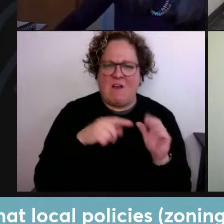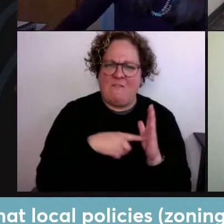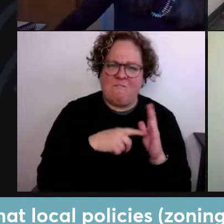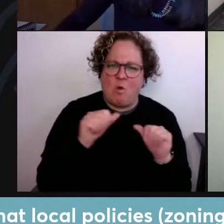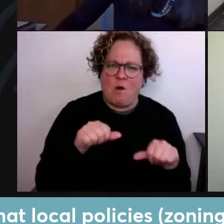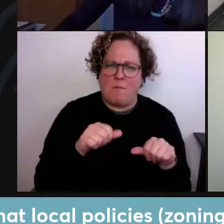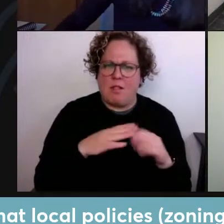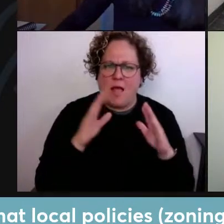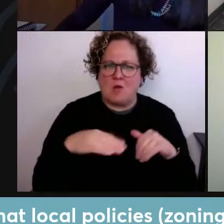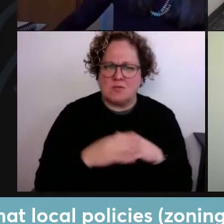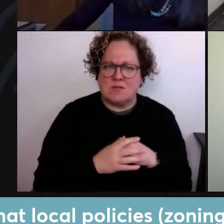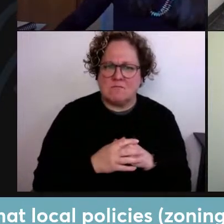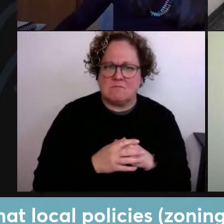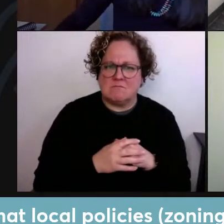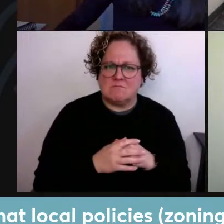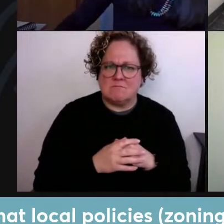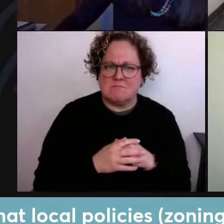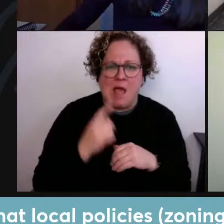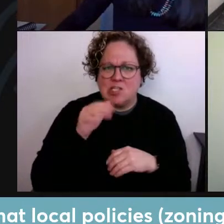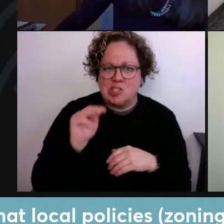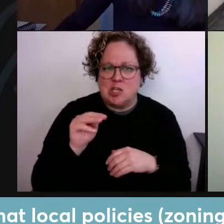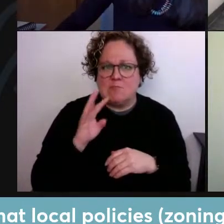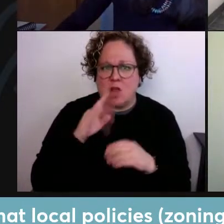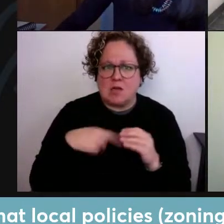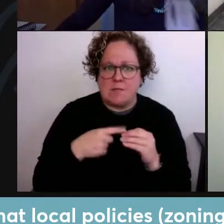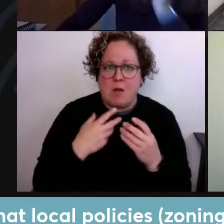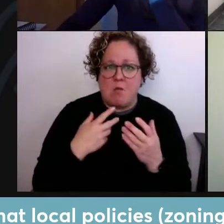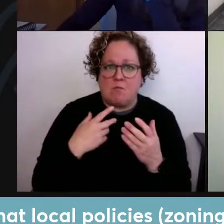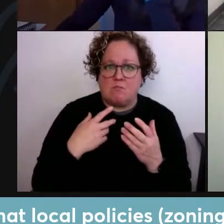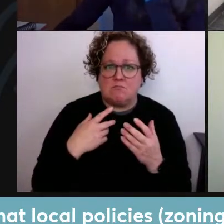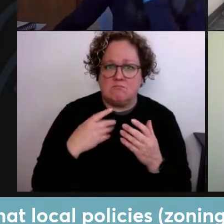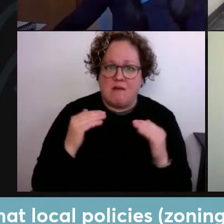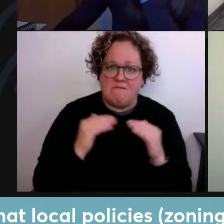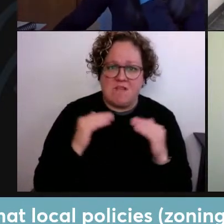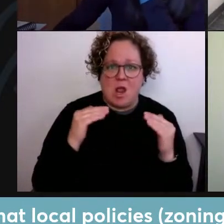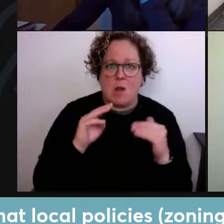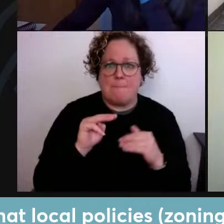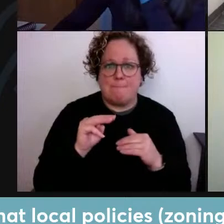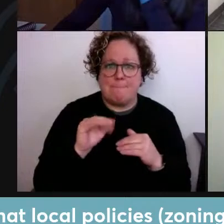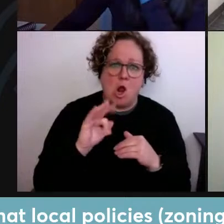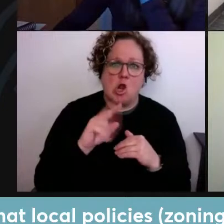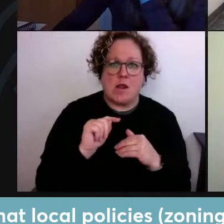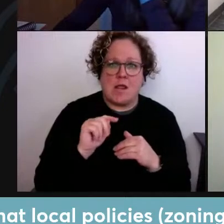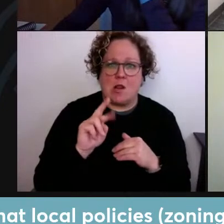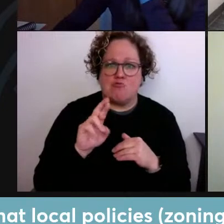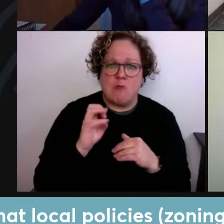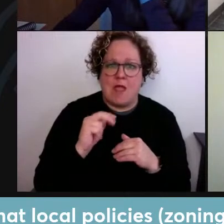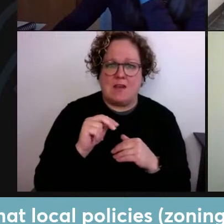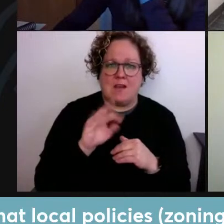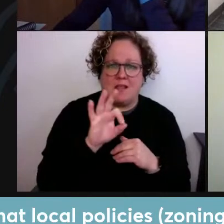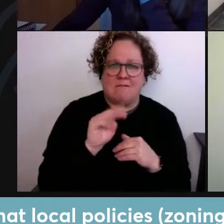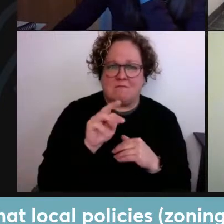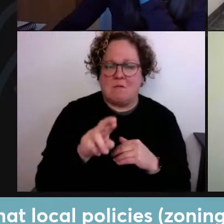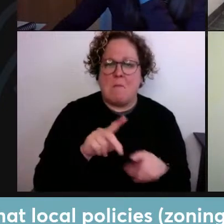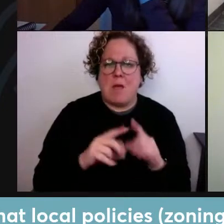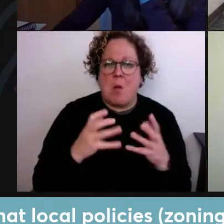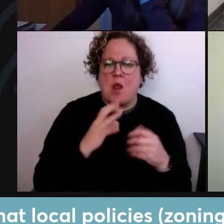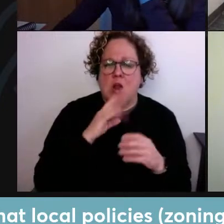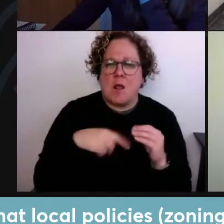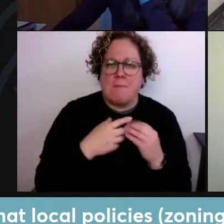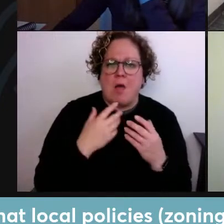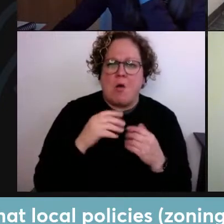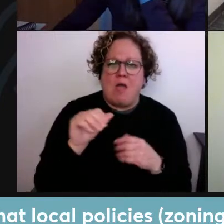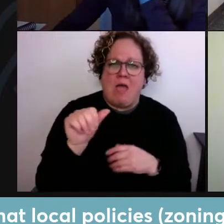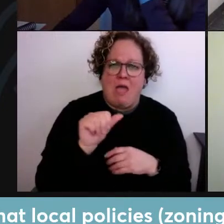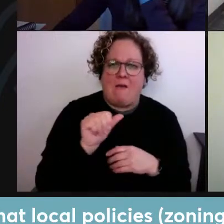think Jim talked about fair market rent, but I also want to talk about average median income, which is the same or similar